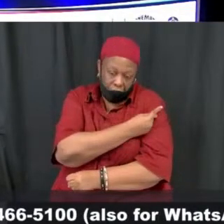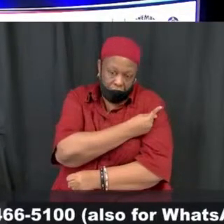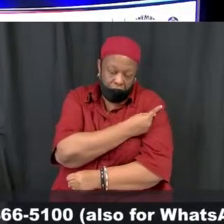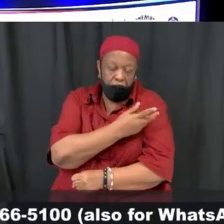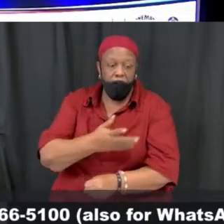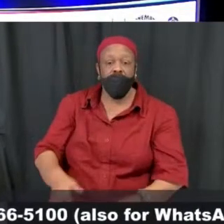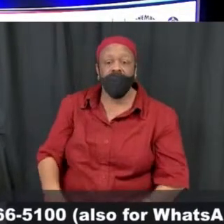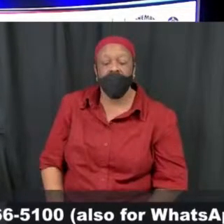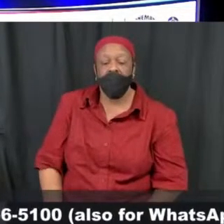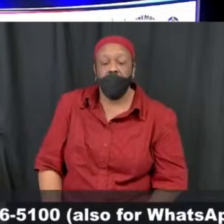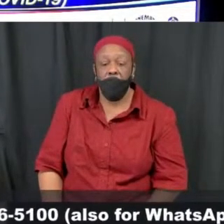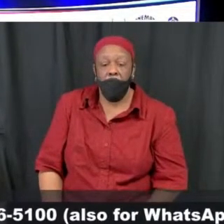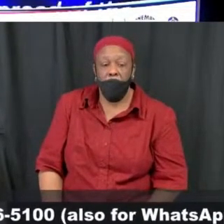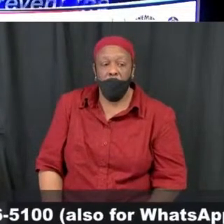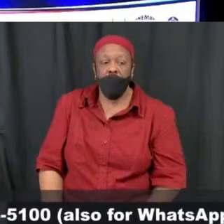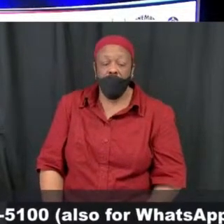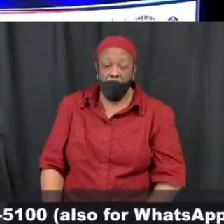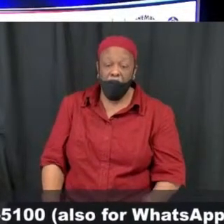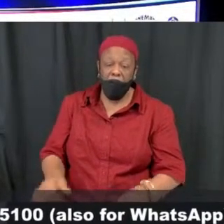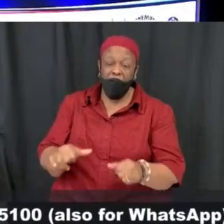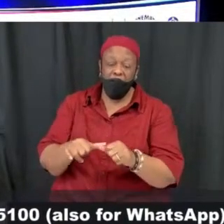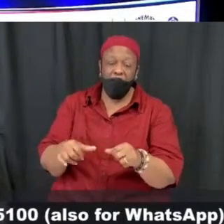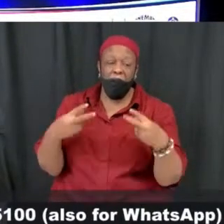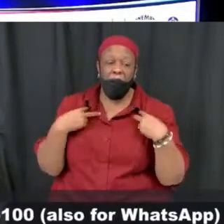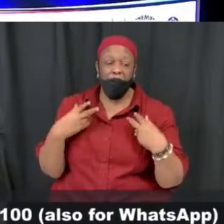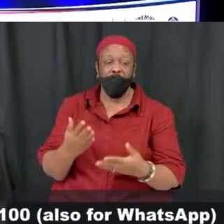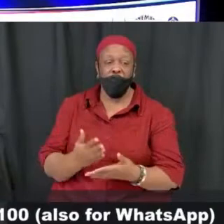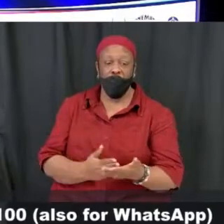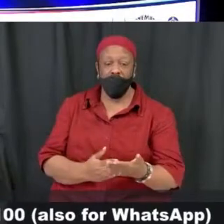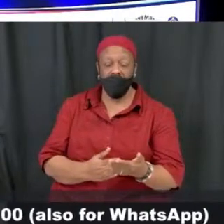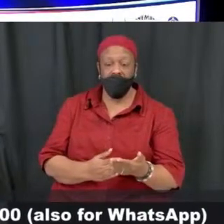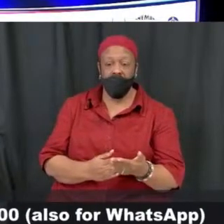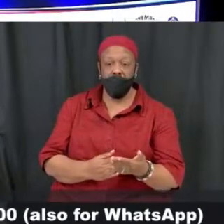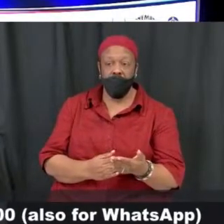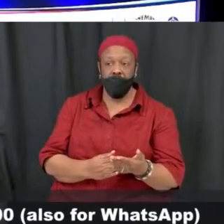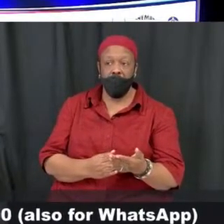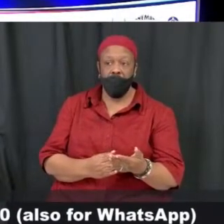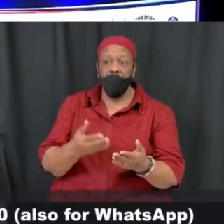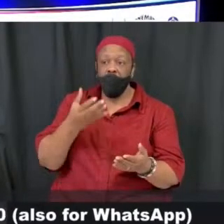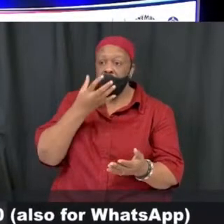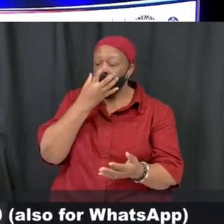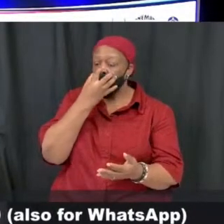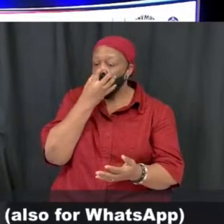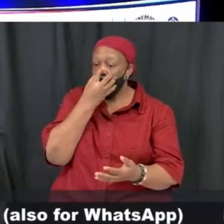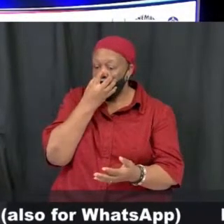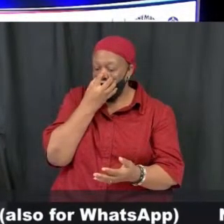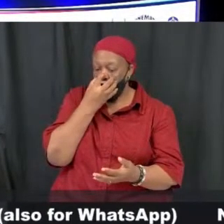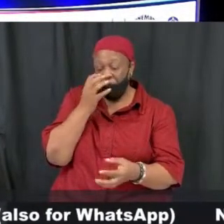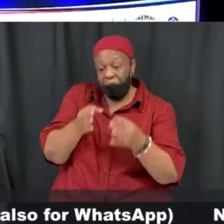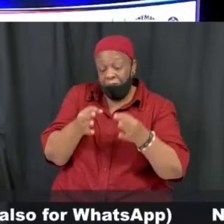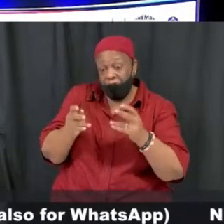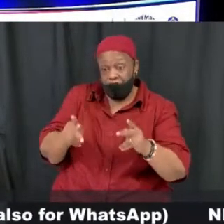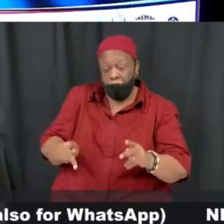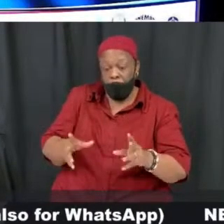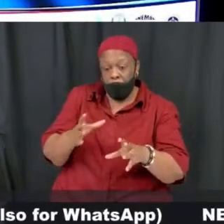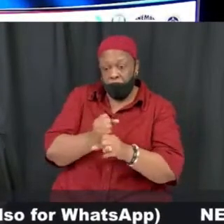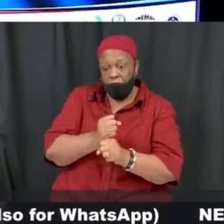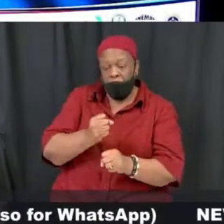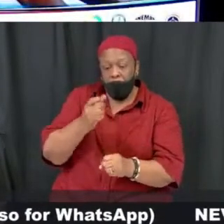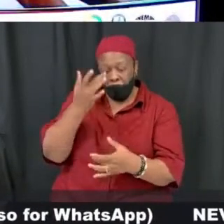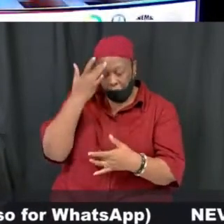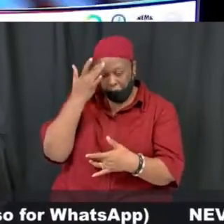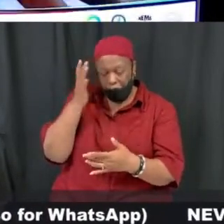of Health, we still have an adequate supply of ventilators, oxygen concentrators,